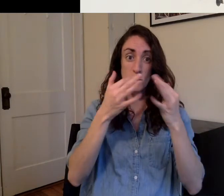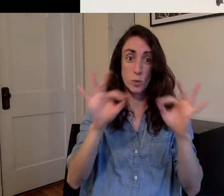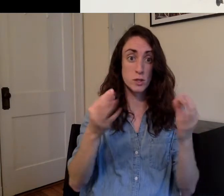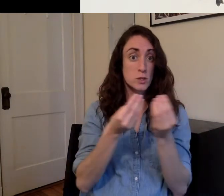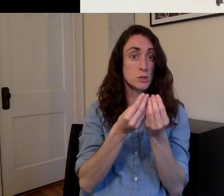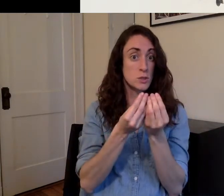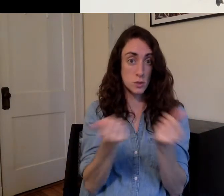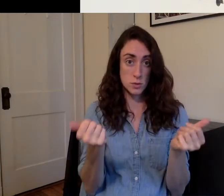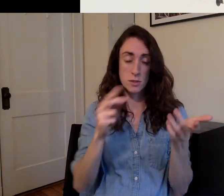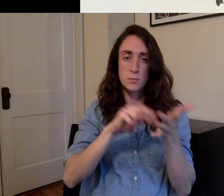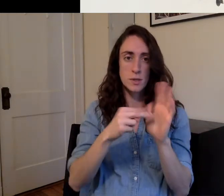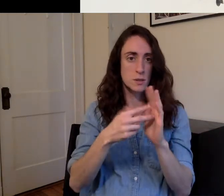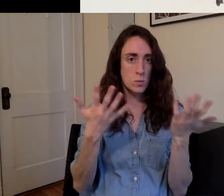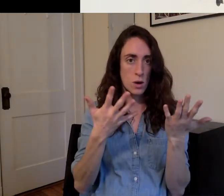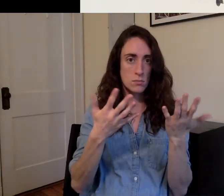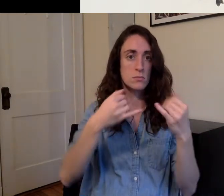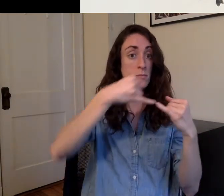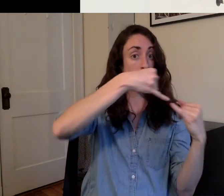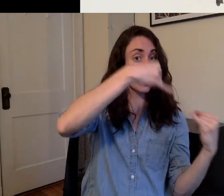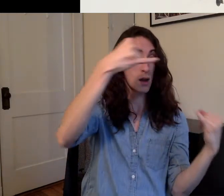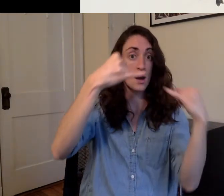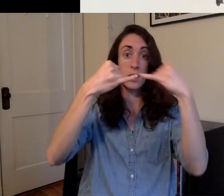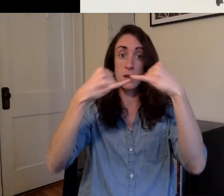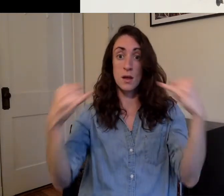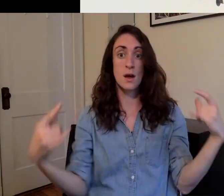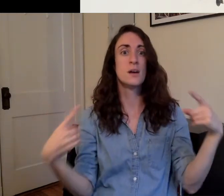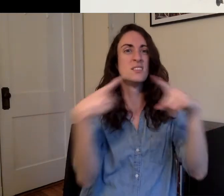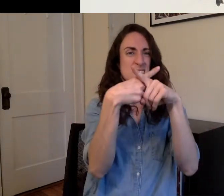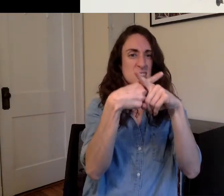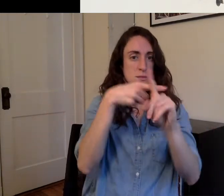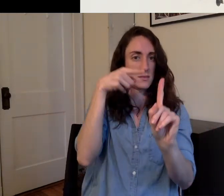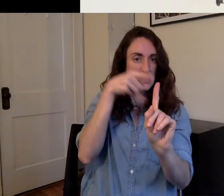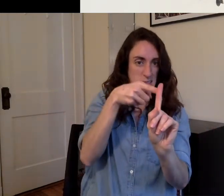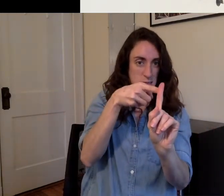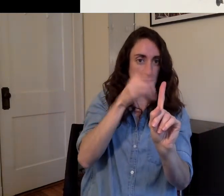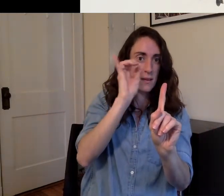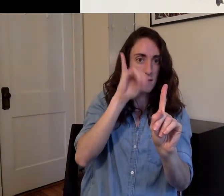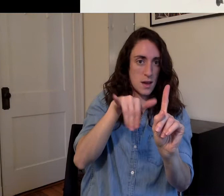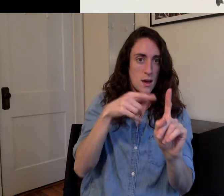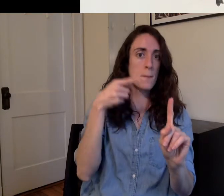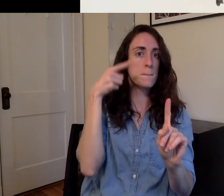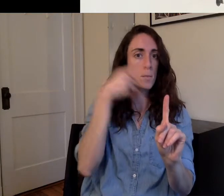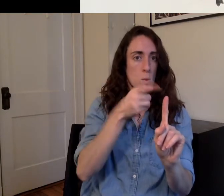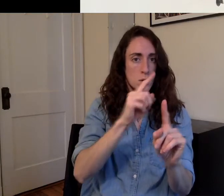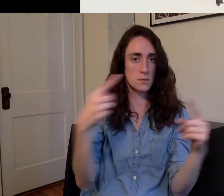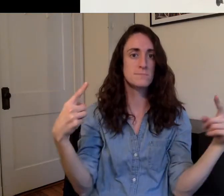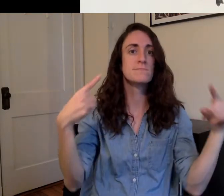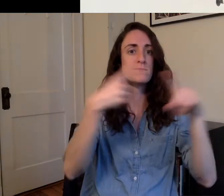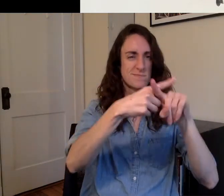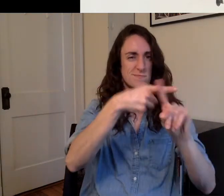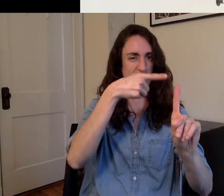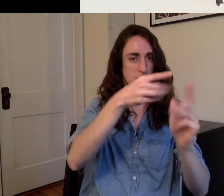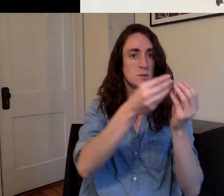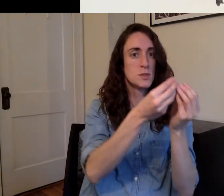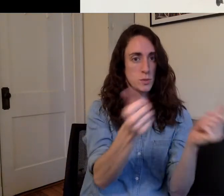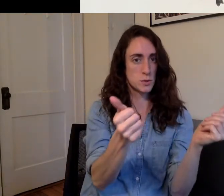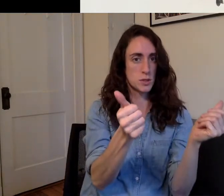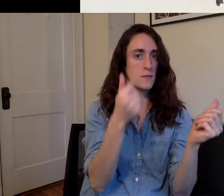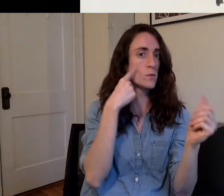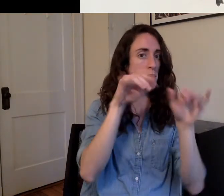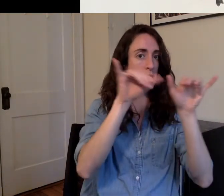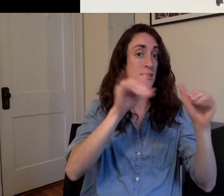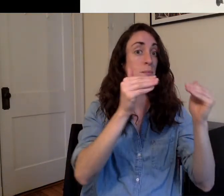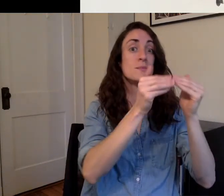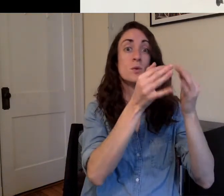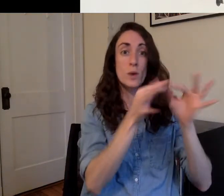the solution of a system of equations is the point where the two equations intersect, where the two lines intersect. It's just one